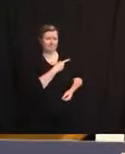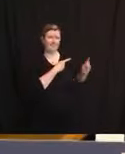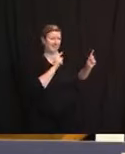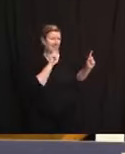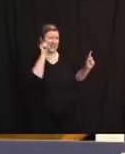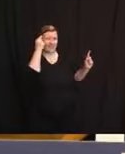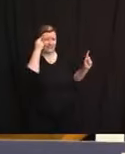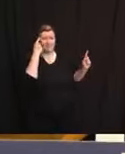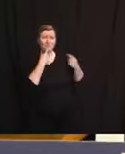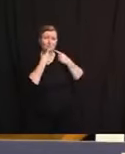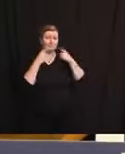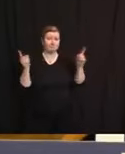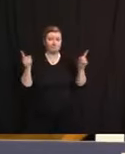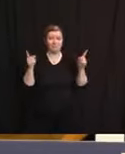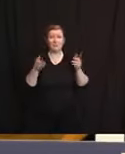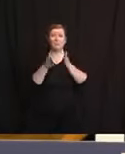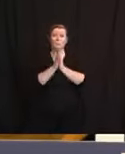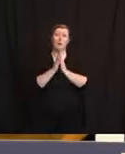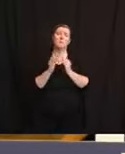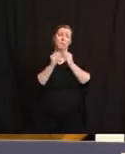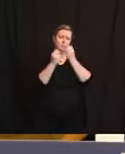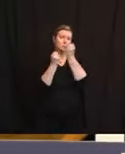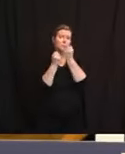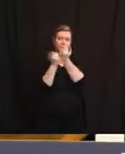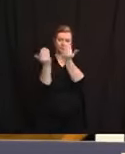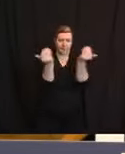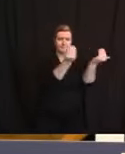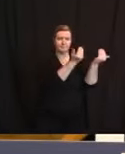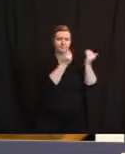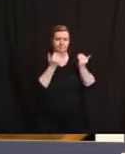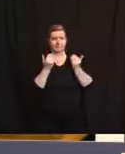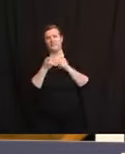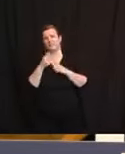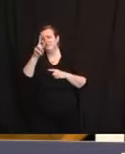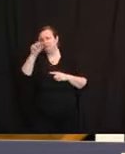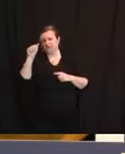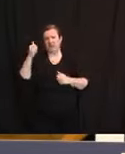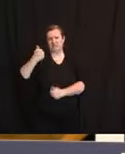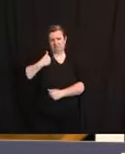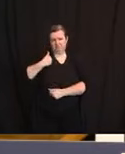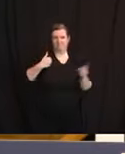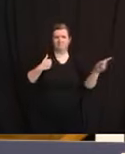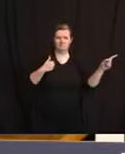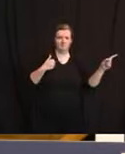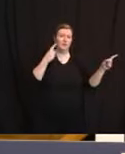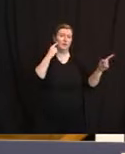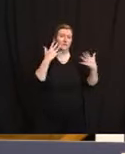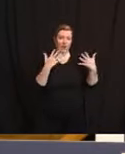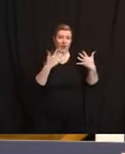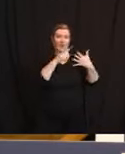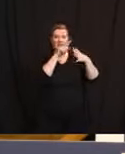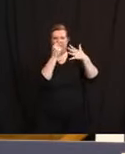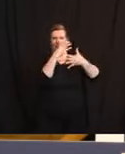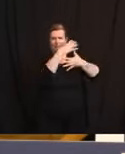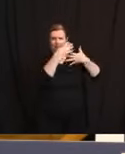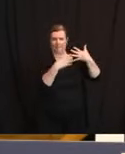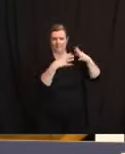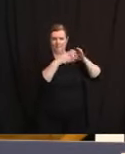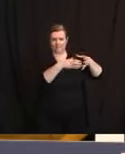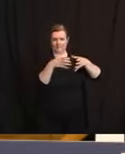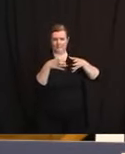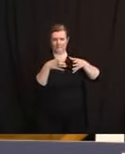we've requested additional support from the Veterans Administration for 5 of our long-term care facilities. These